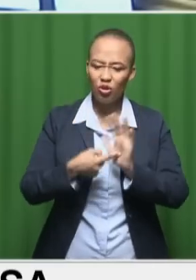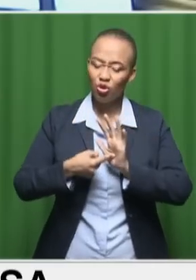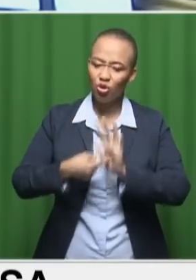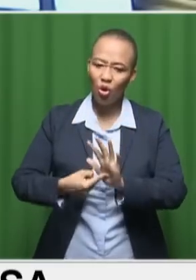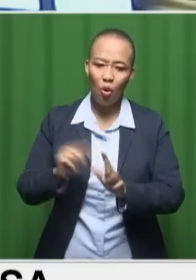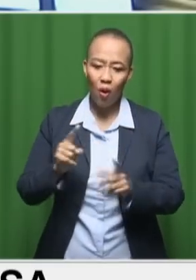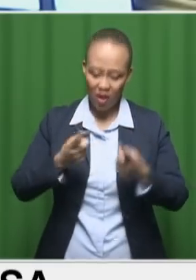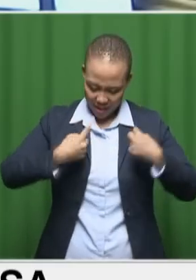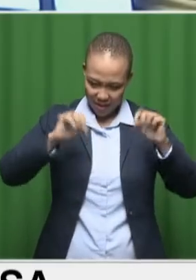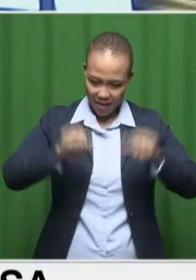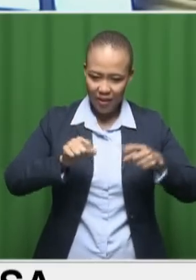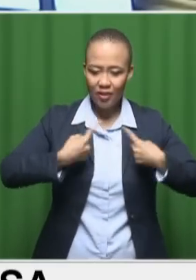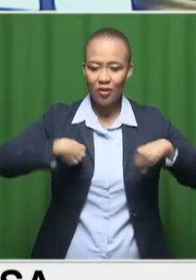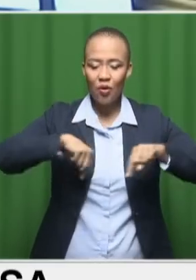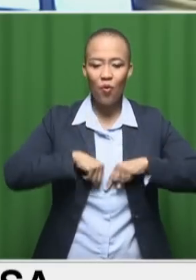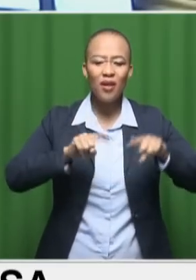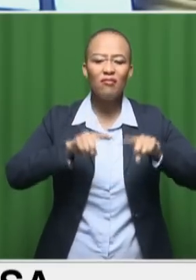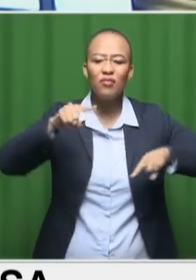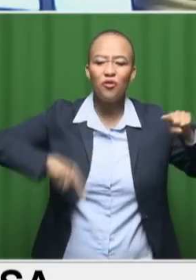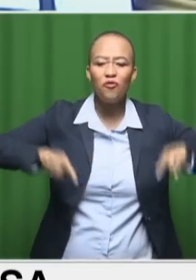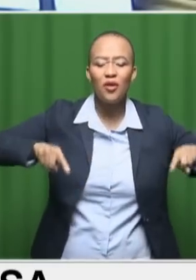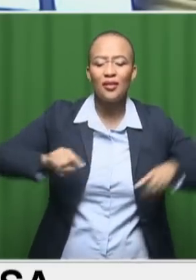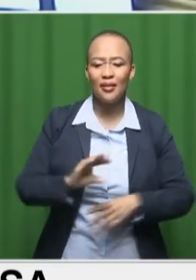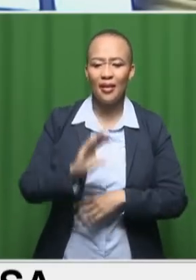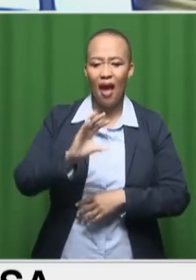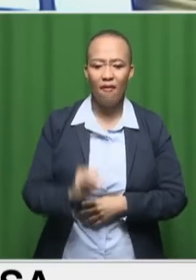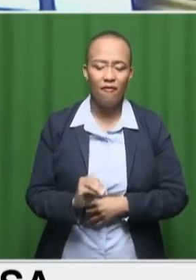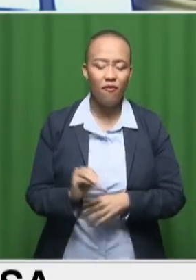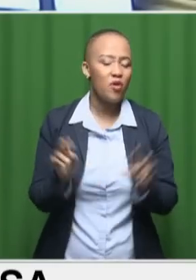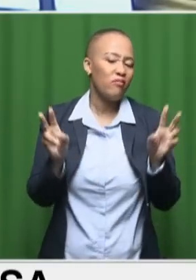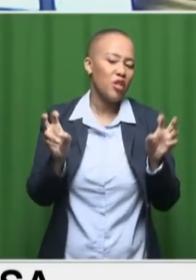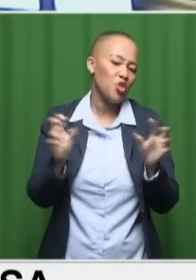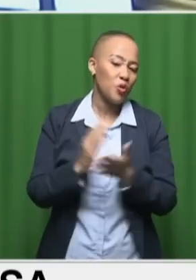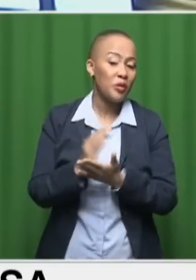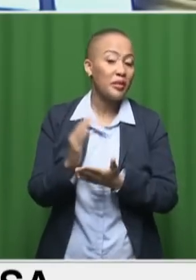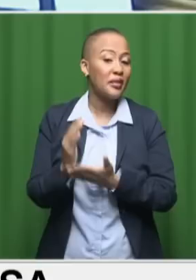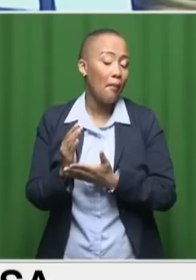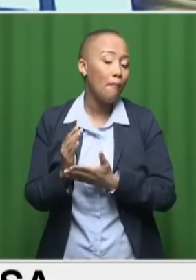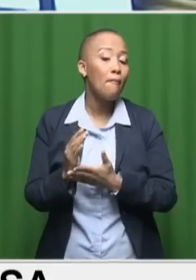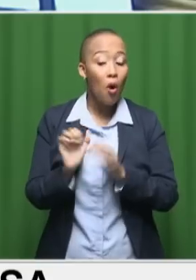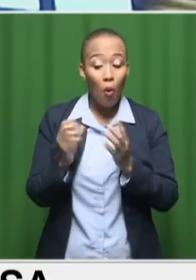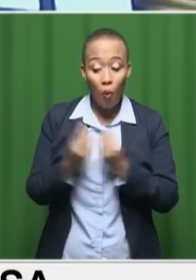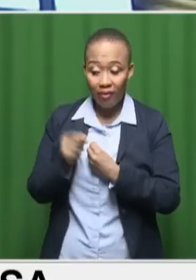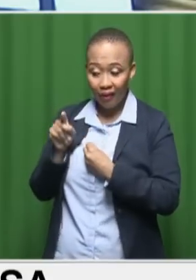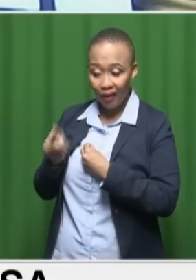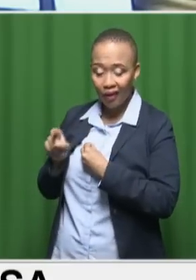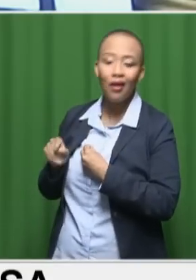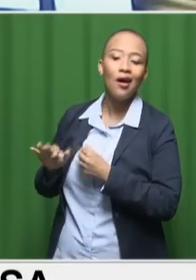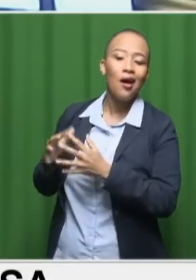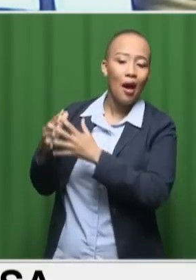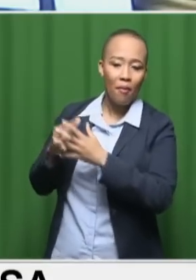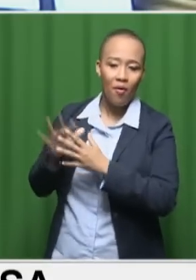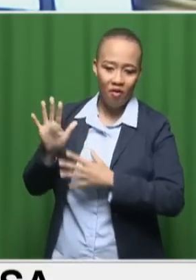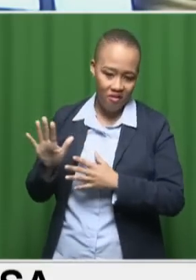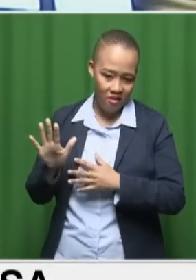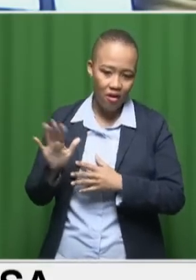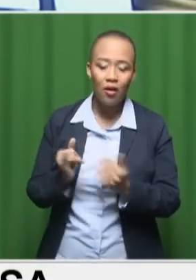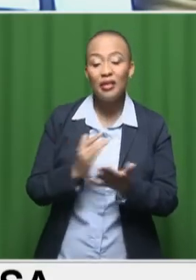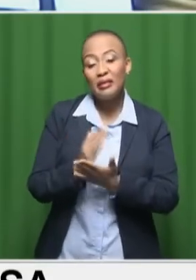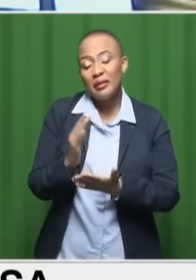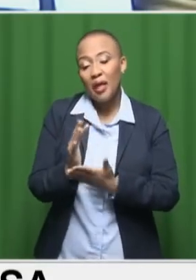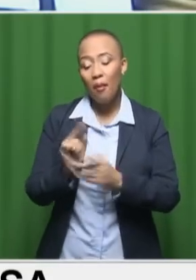visit from President Macron to China that these ideas of strategic autonomy is increasingly not something that is just a claim